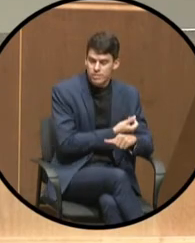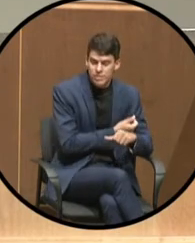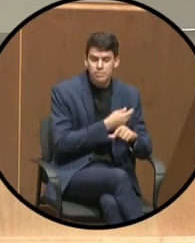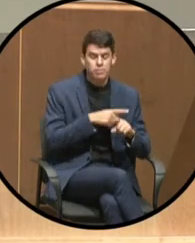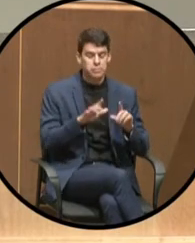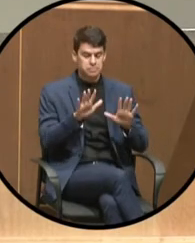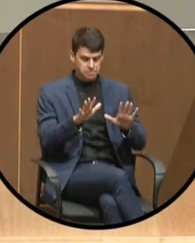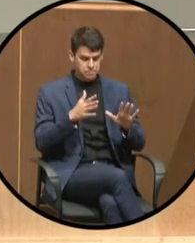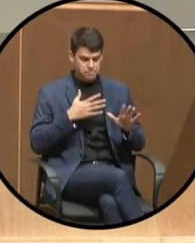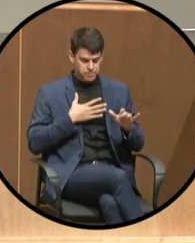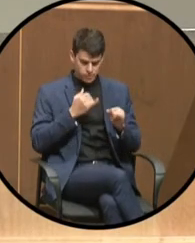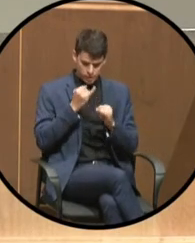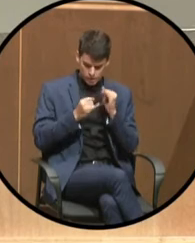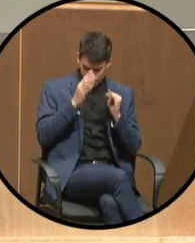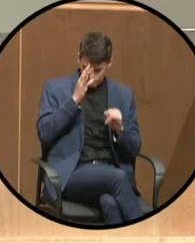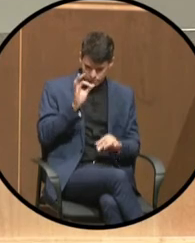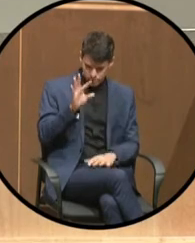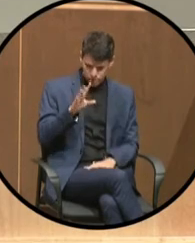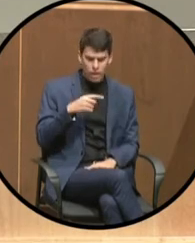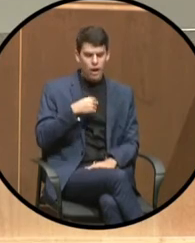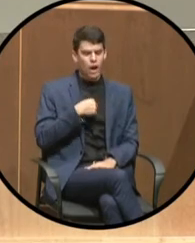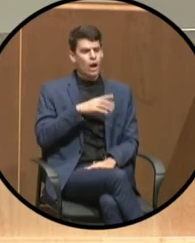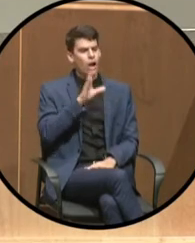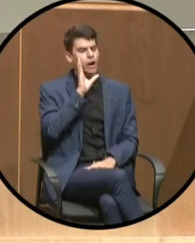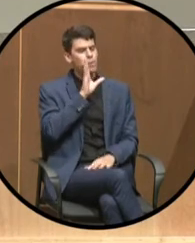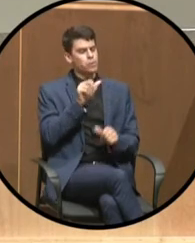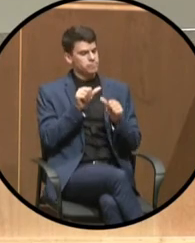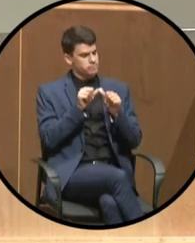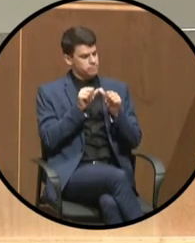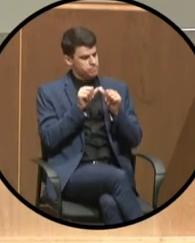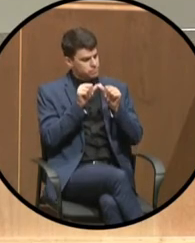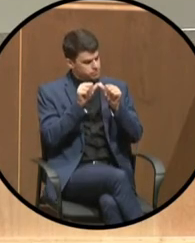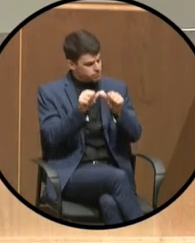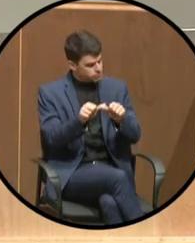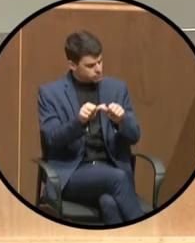close, I am going to contend with